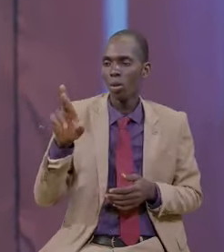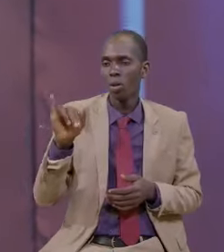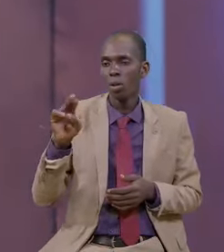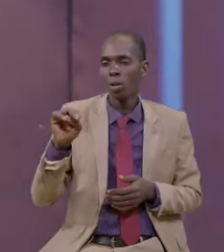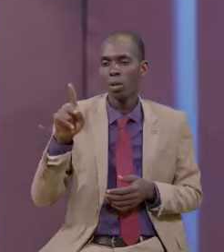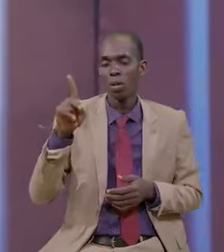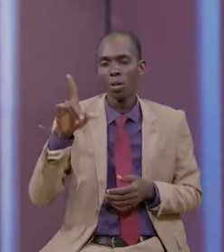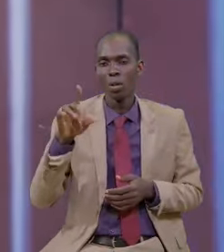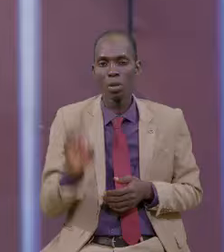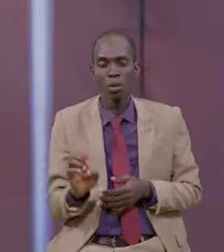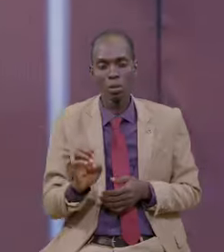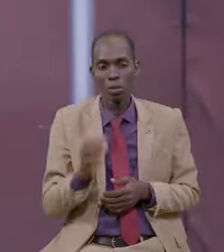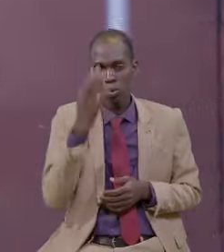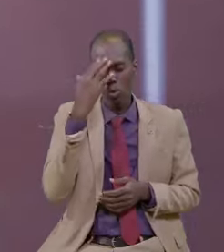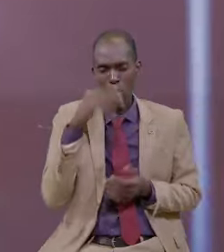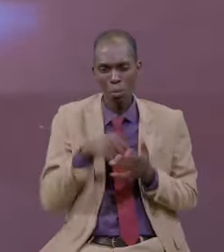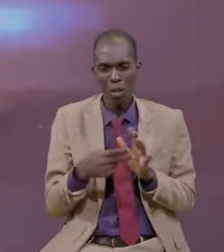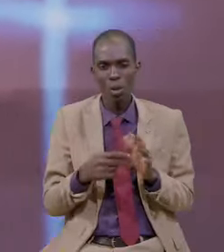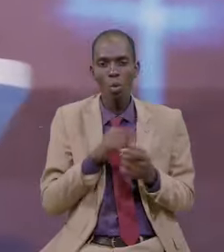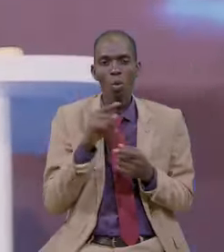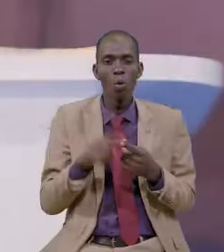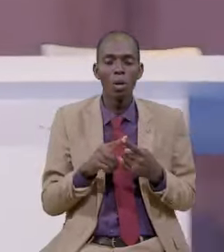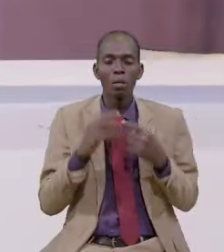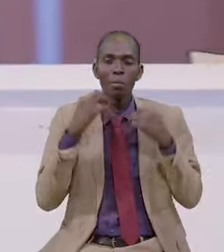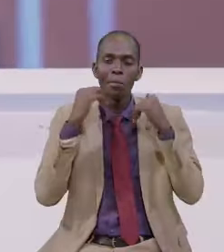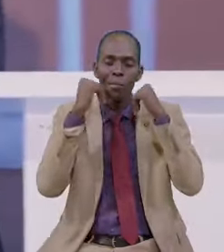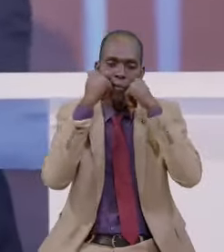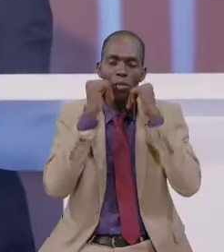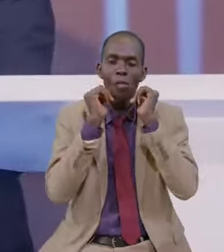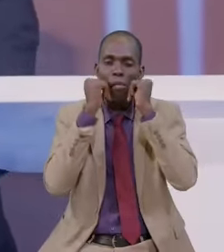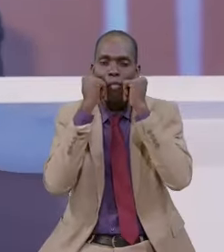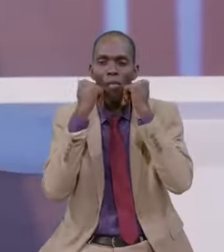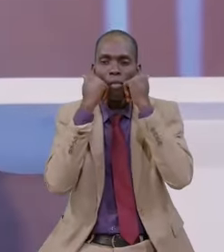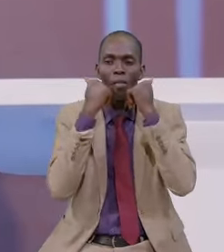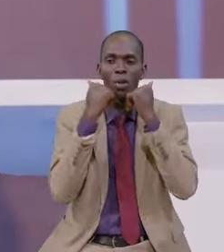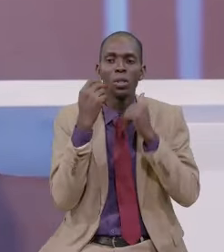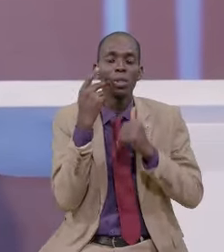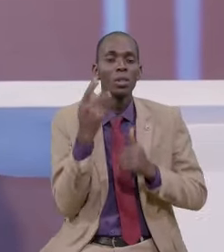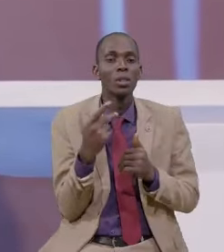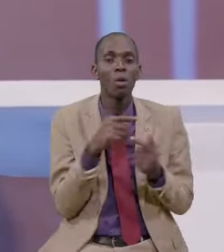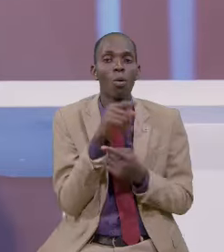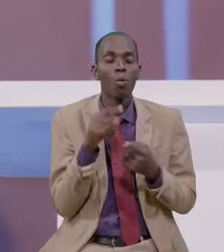are fresh, when you are young, you still have a